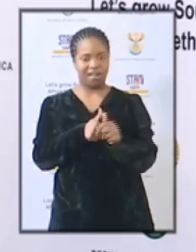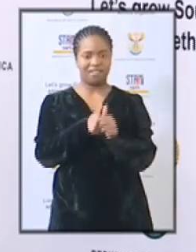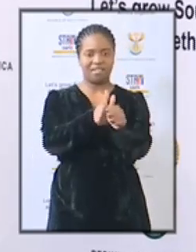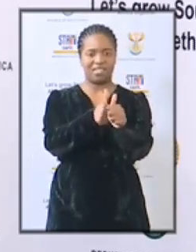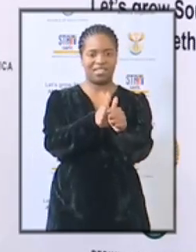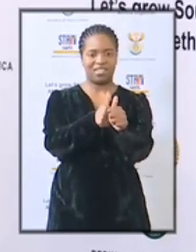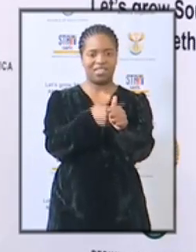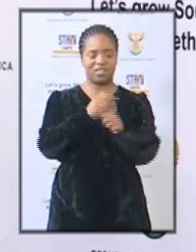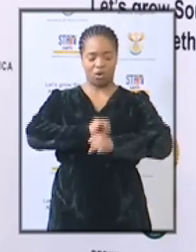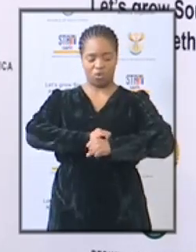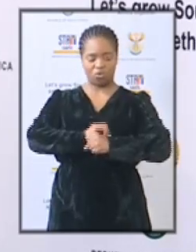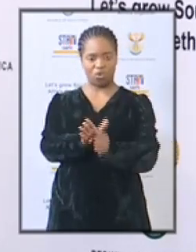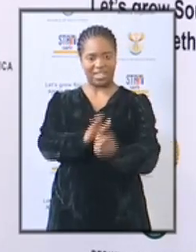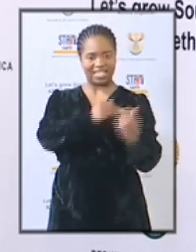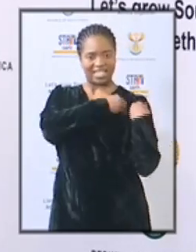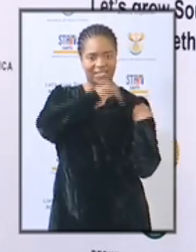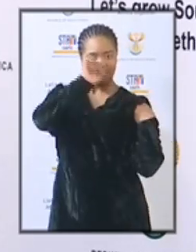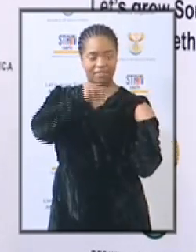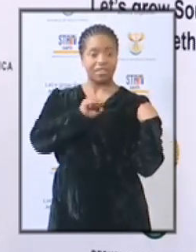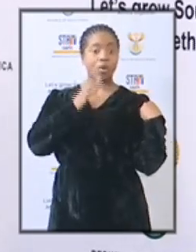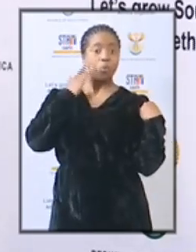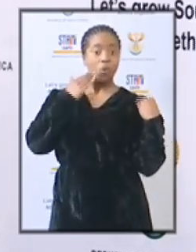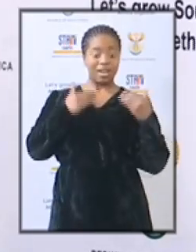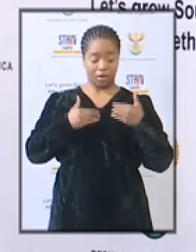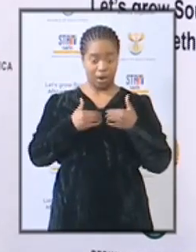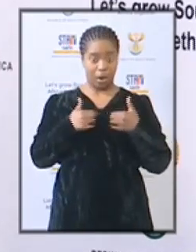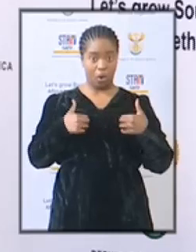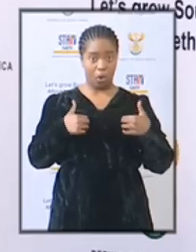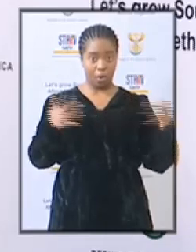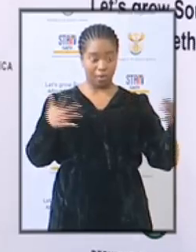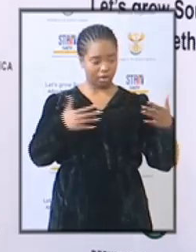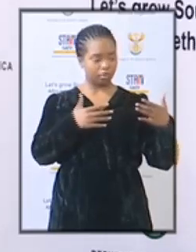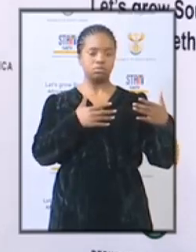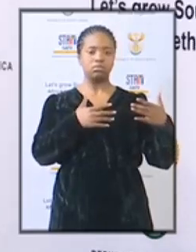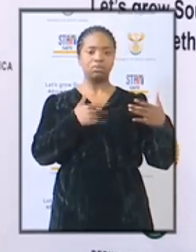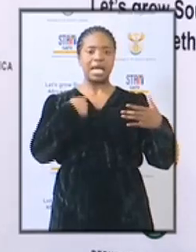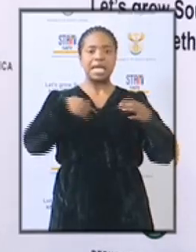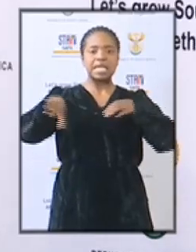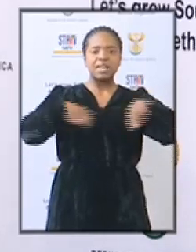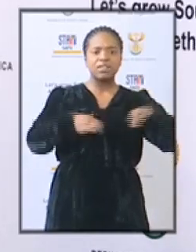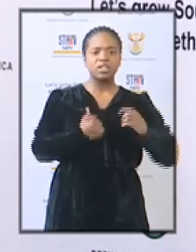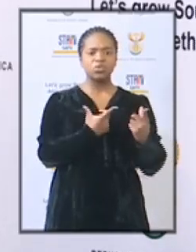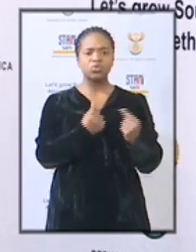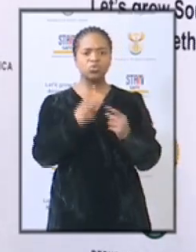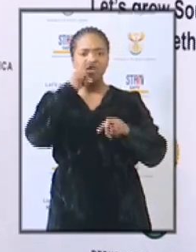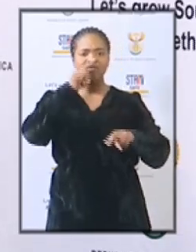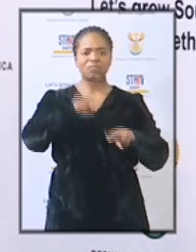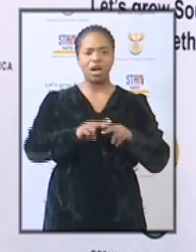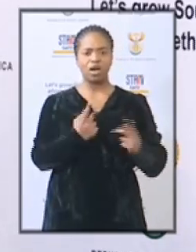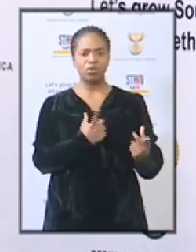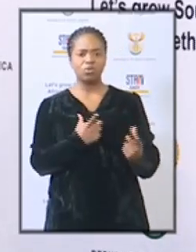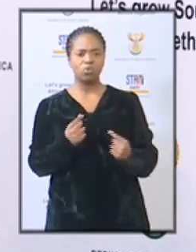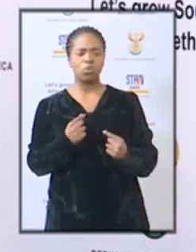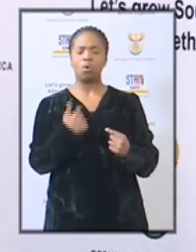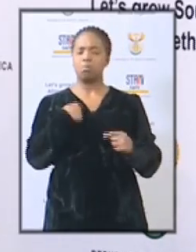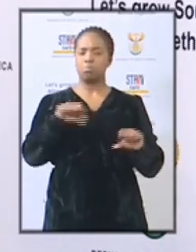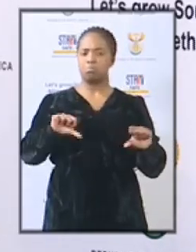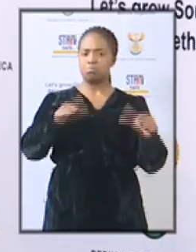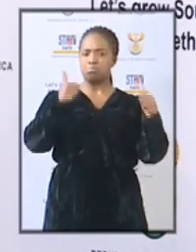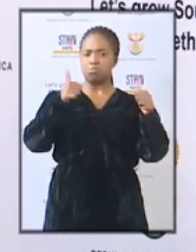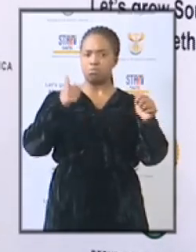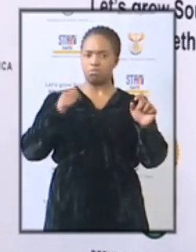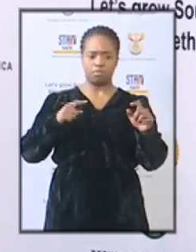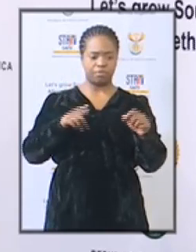And we are encouraged that since the beginning of the opening and bringing back the activities in the tourism sector, we are doing well and we've not